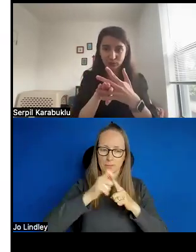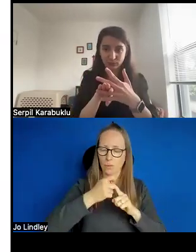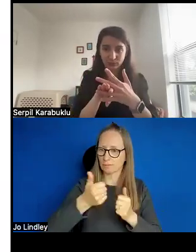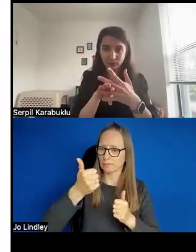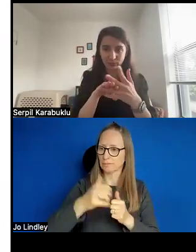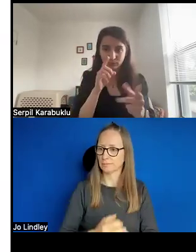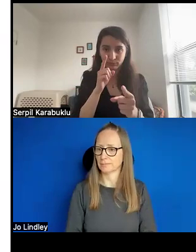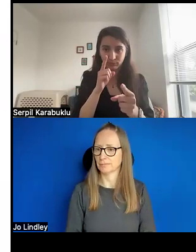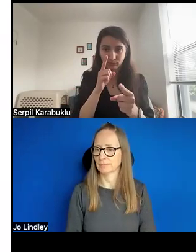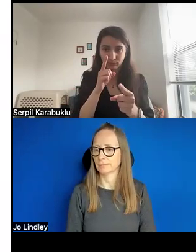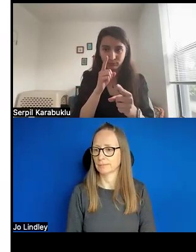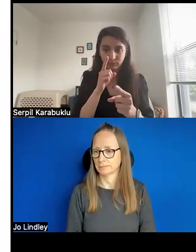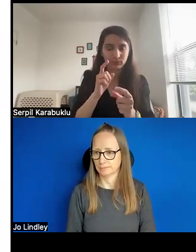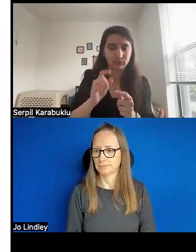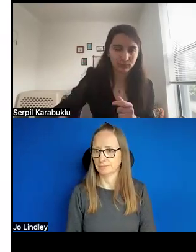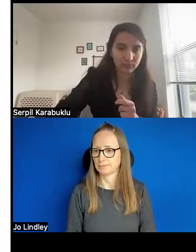stopped.